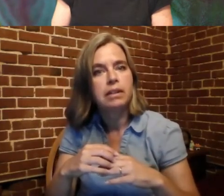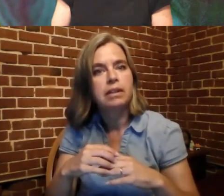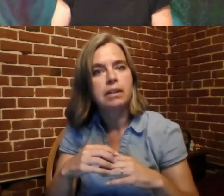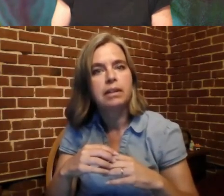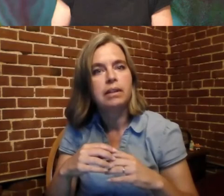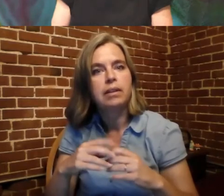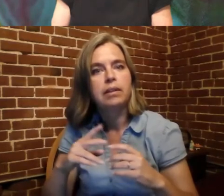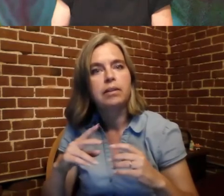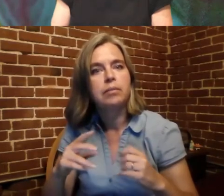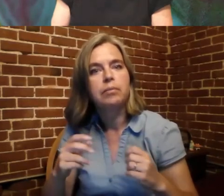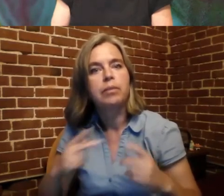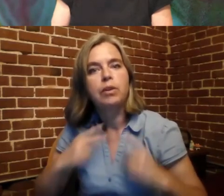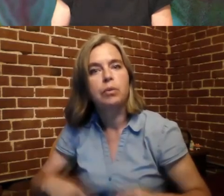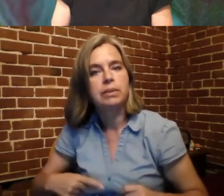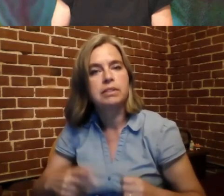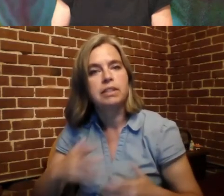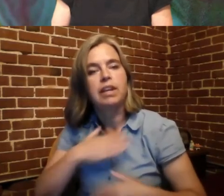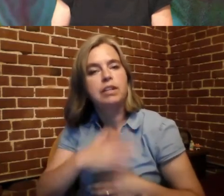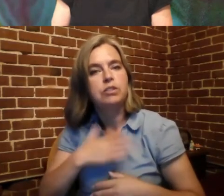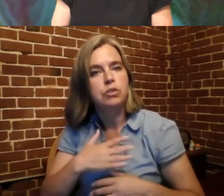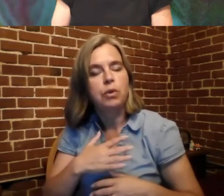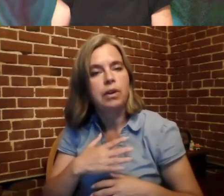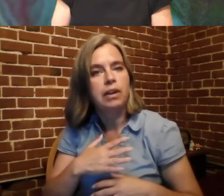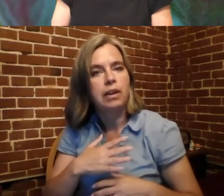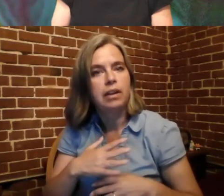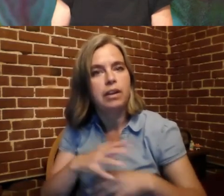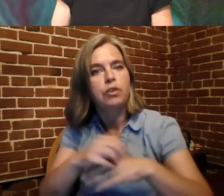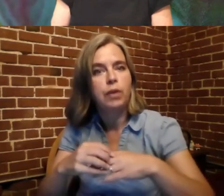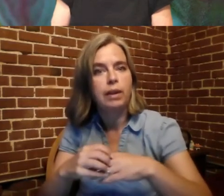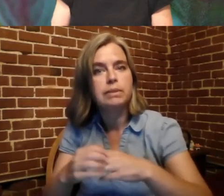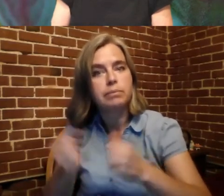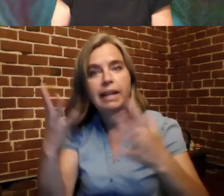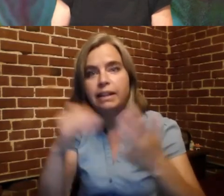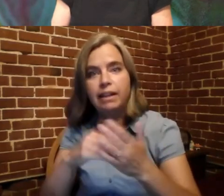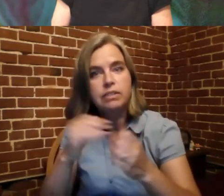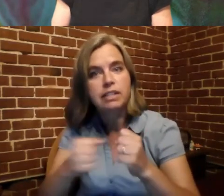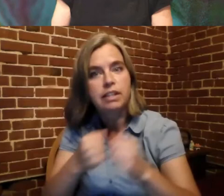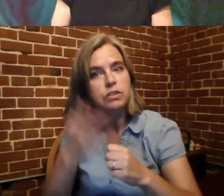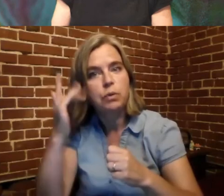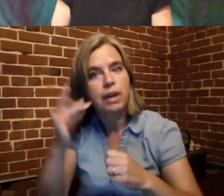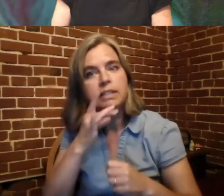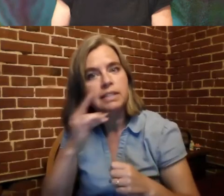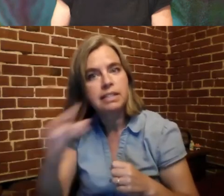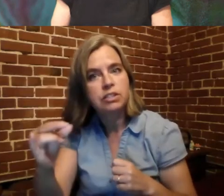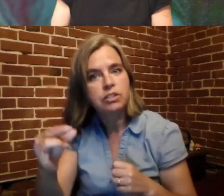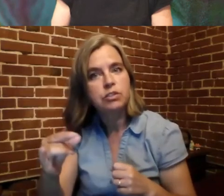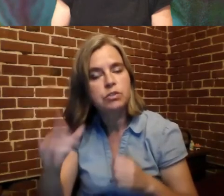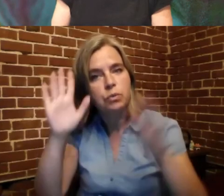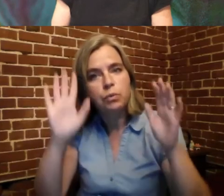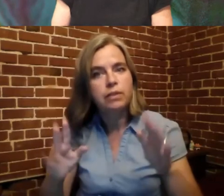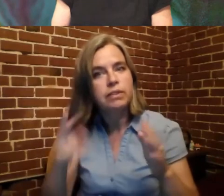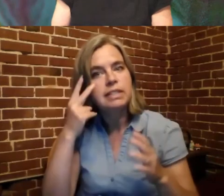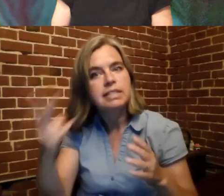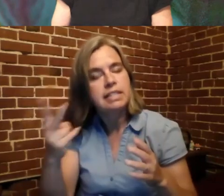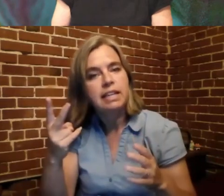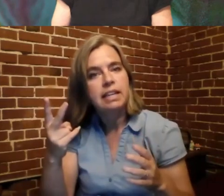for many thousands of years because they're wonderful, they're delicious, they're this wonderful sensory experience. And that